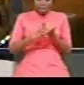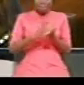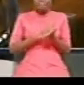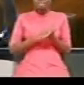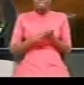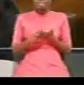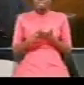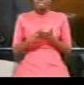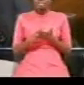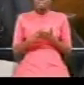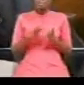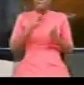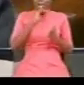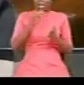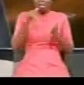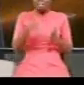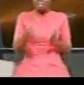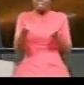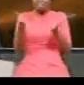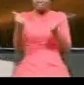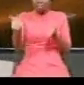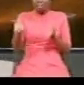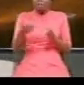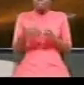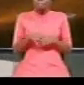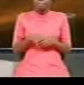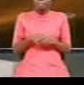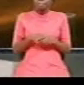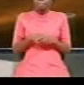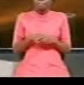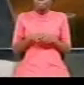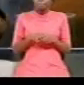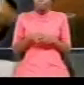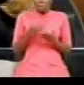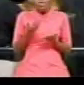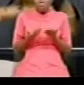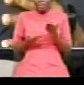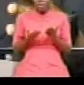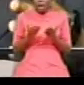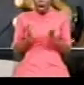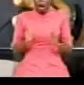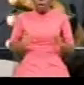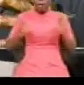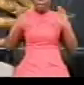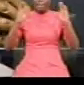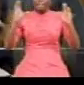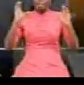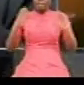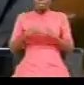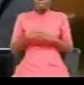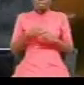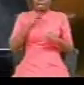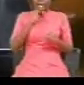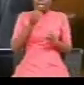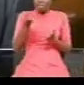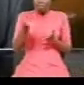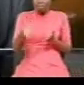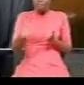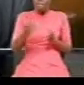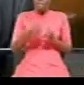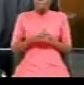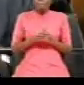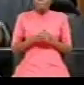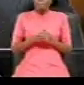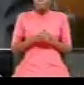righteousness is still in place, whether commitment is still in